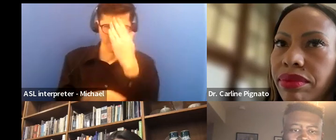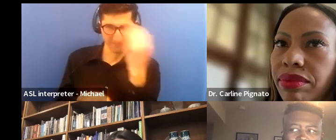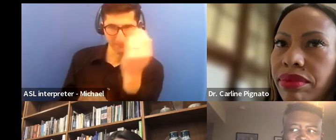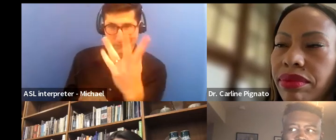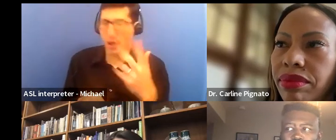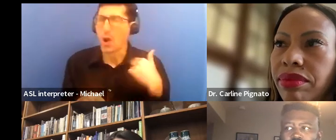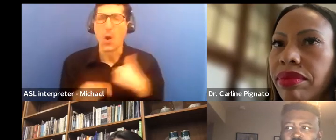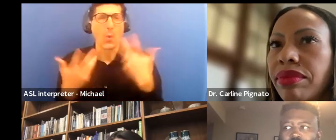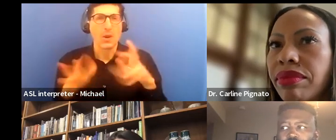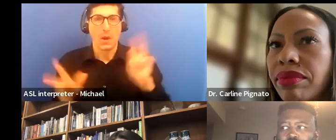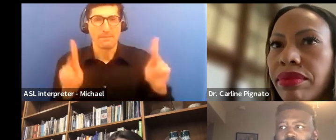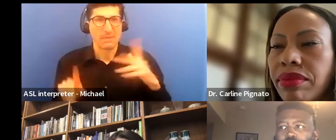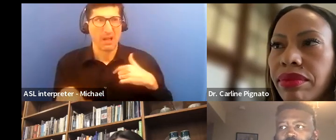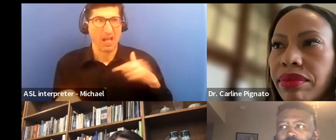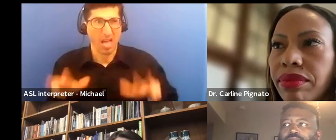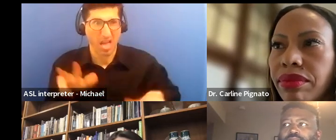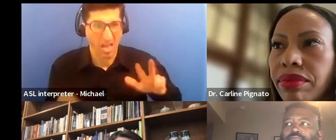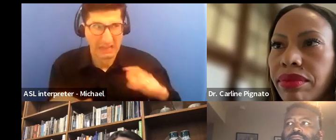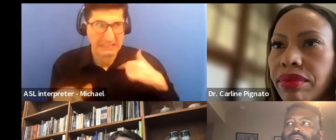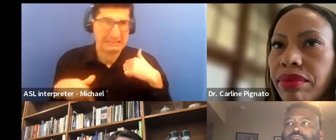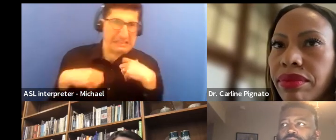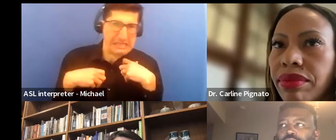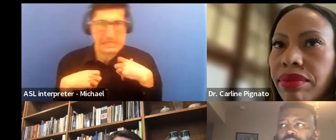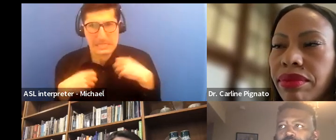want to sort of nail some of these things down.